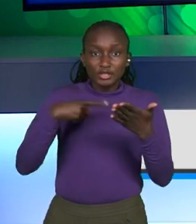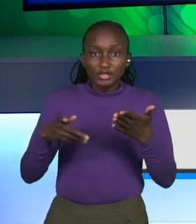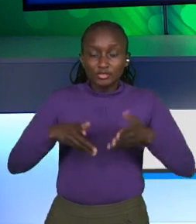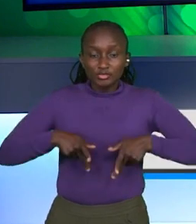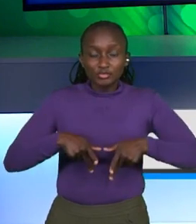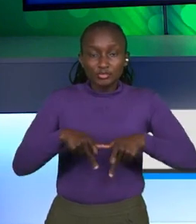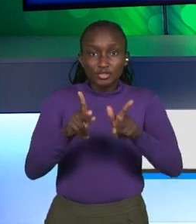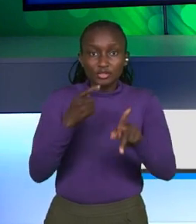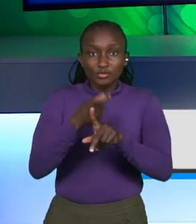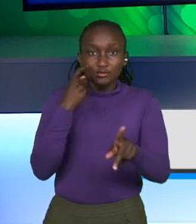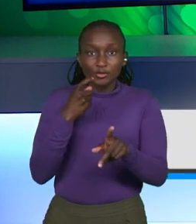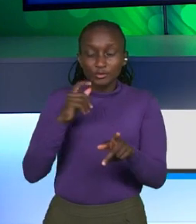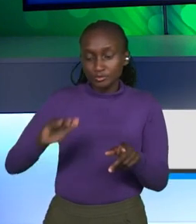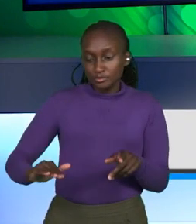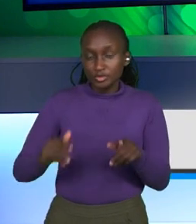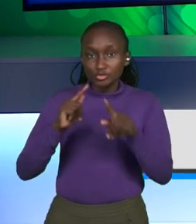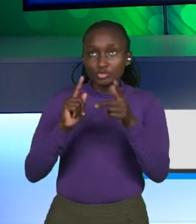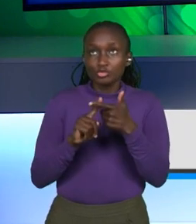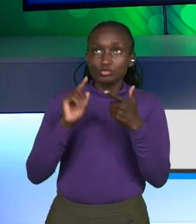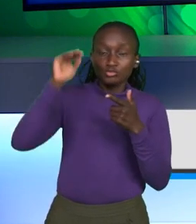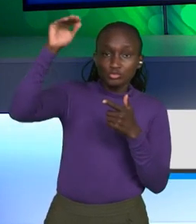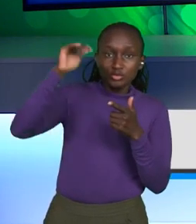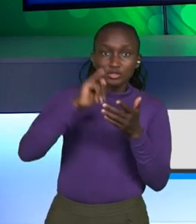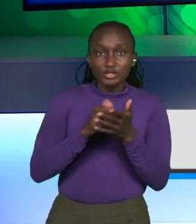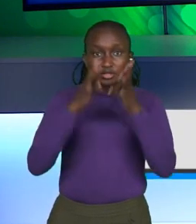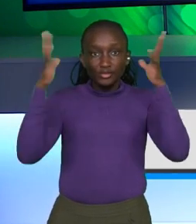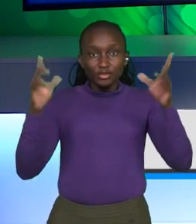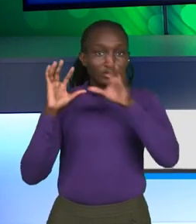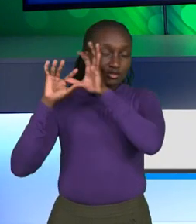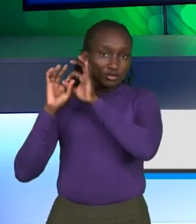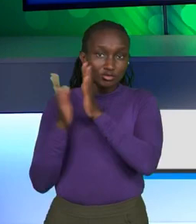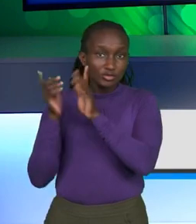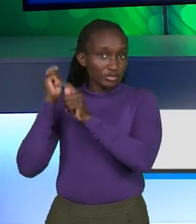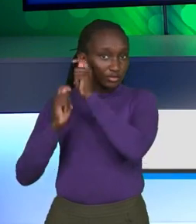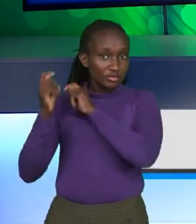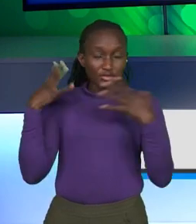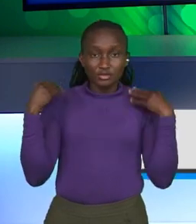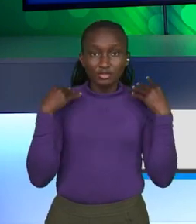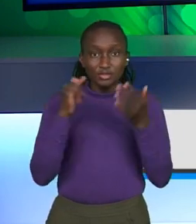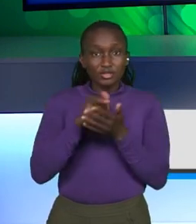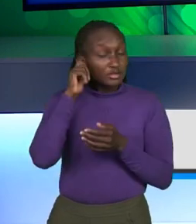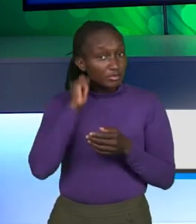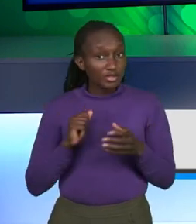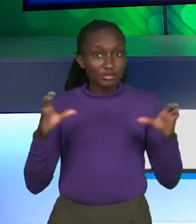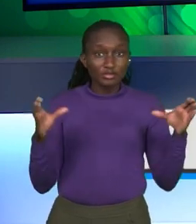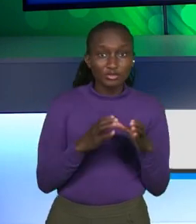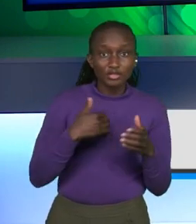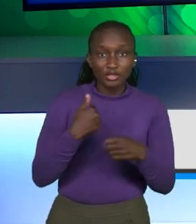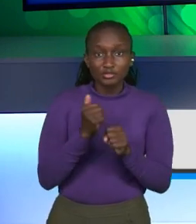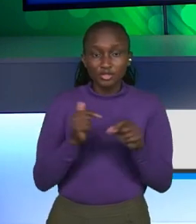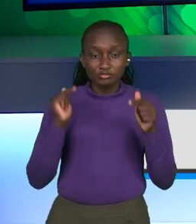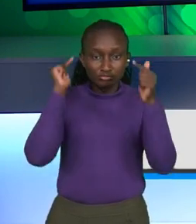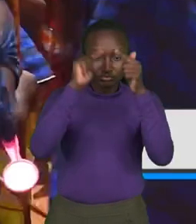from teenage to adulthood. This is one of the major cultural and traditional practices that the Maasai community has embraced to